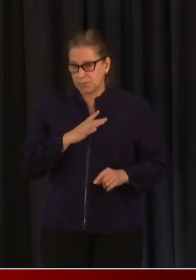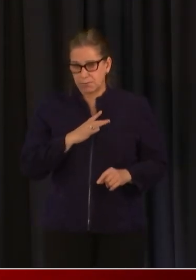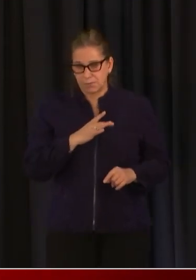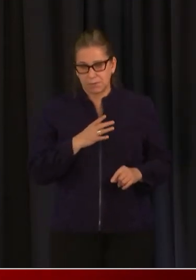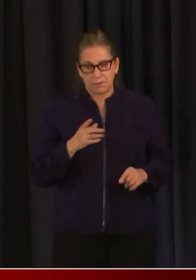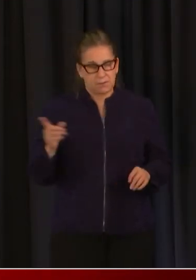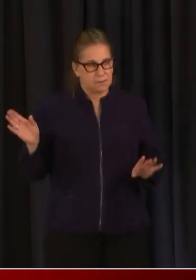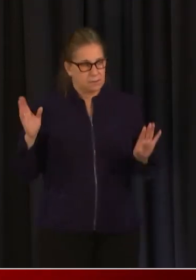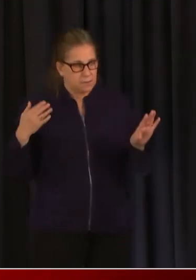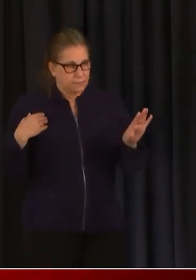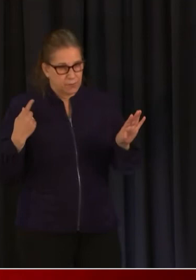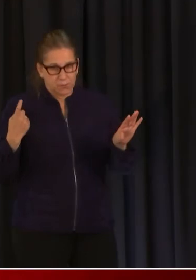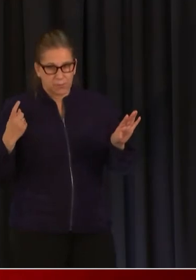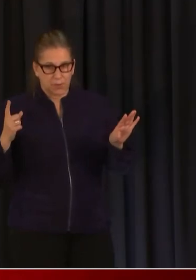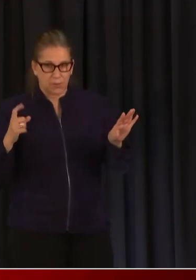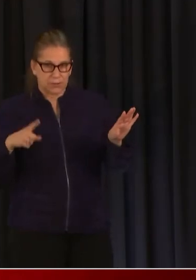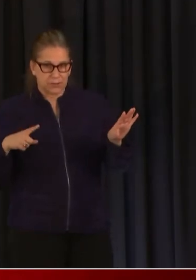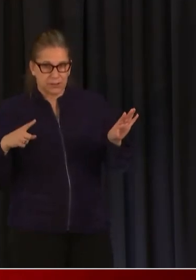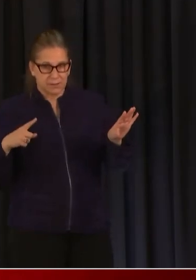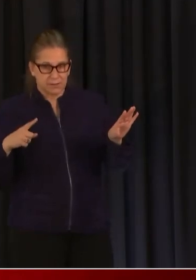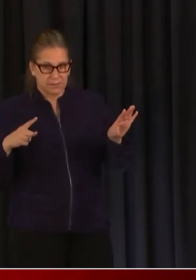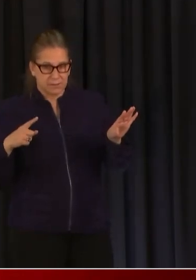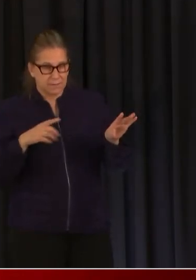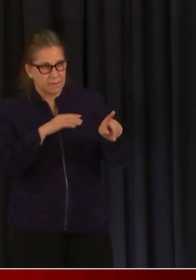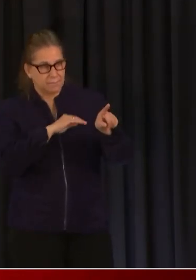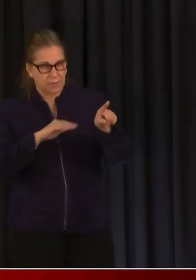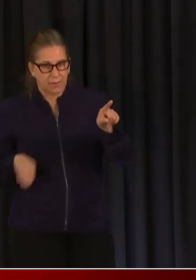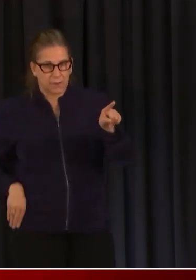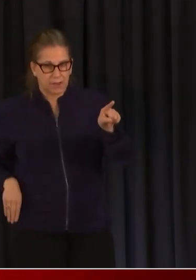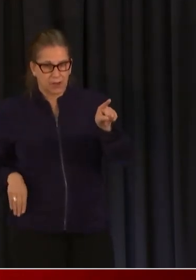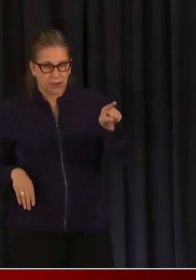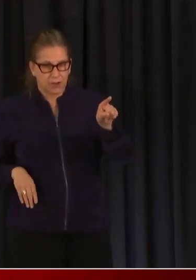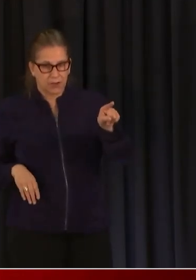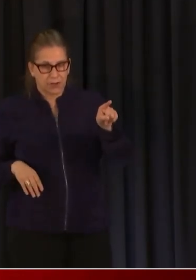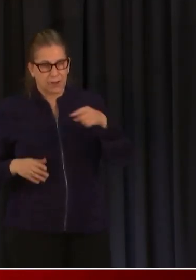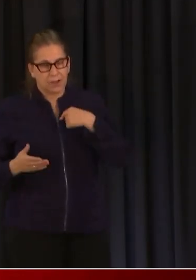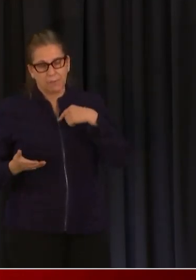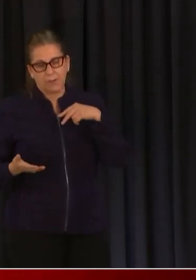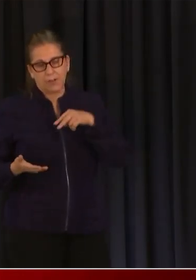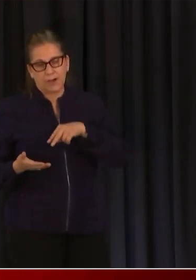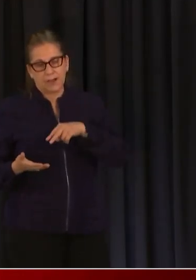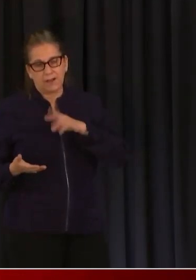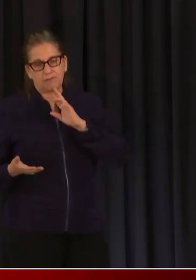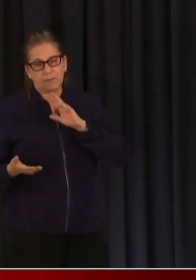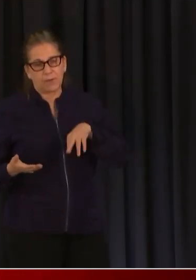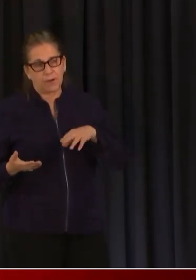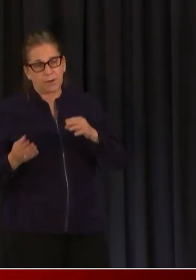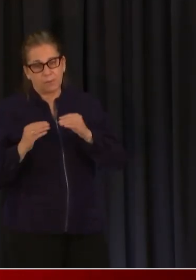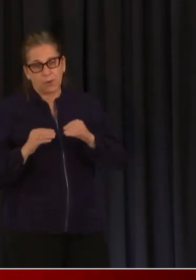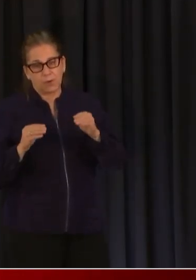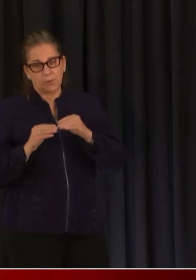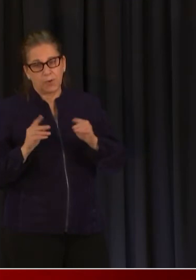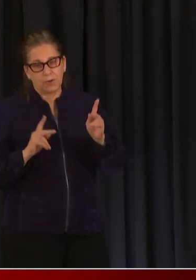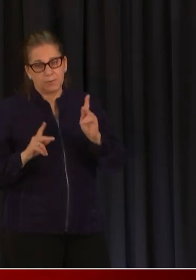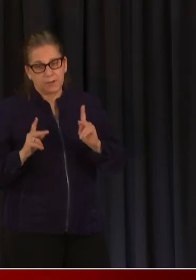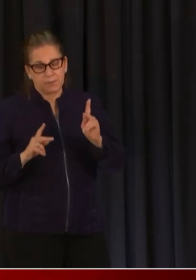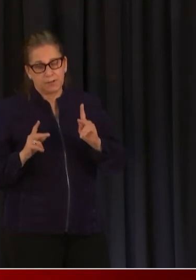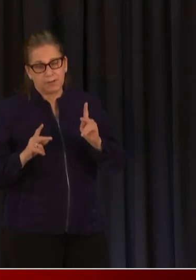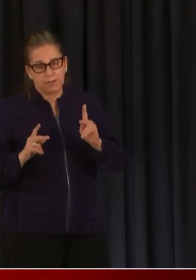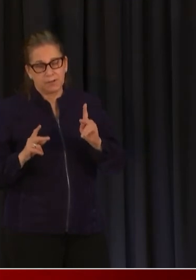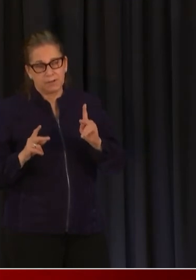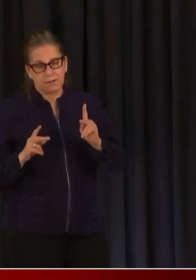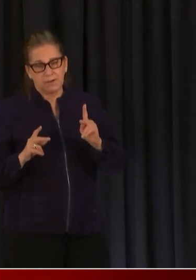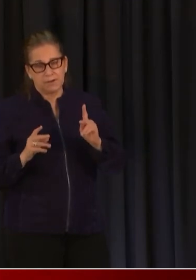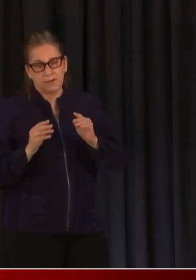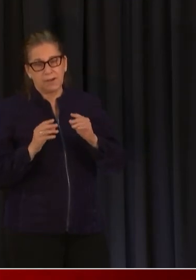Yes. Sorry, just one more. Because it appears that the reporting is that we are seeing now more vaccine than the actual demand. Have there been any cases